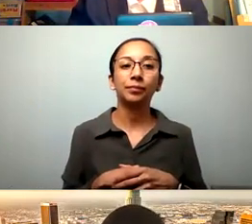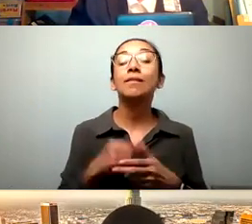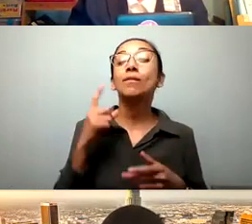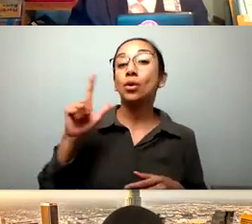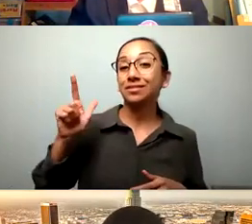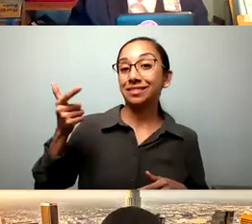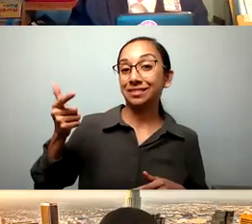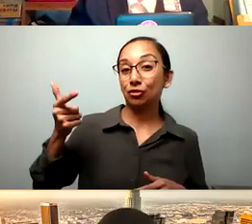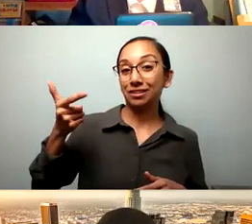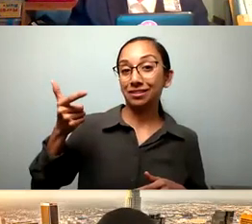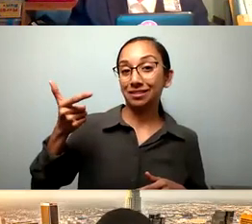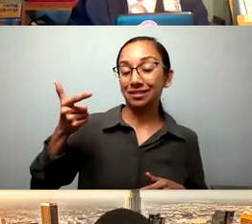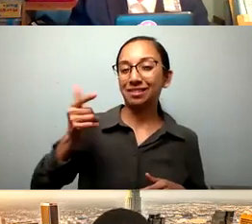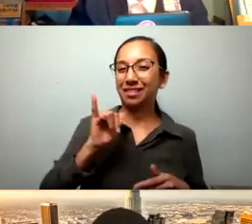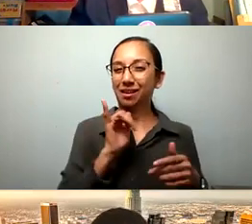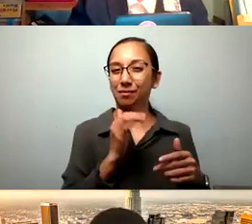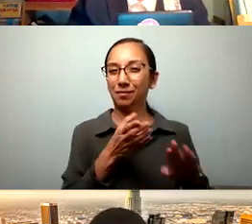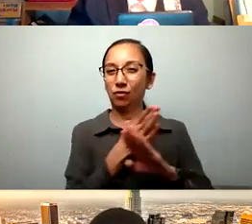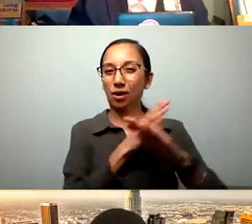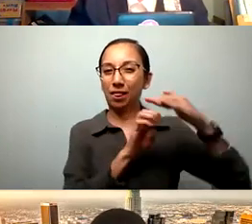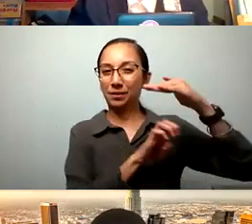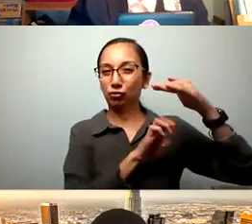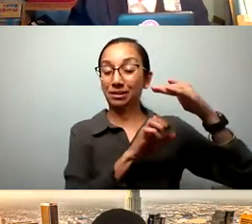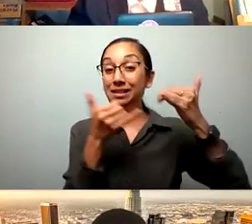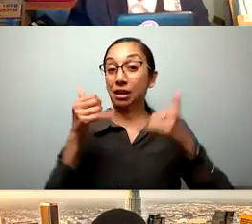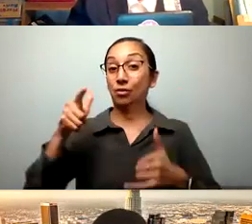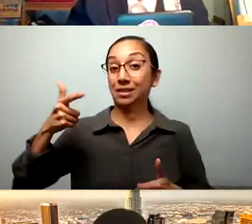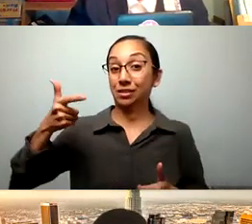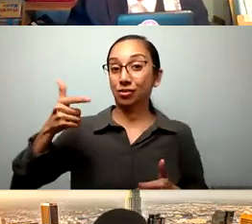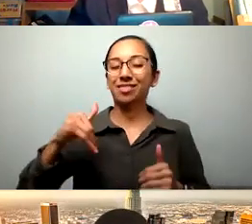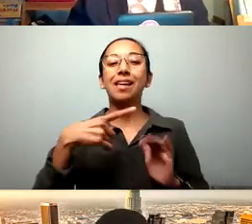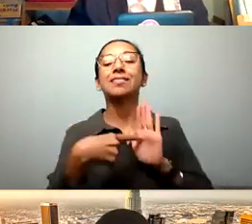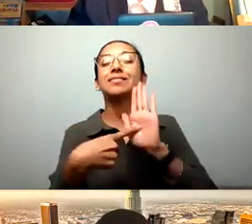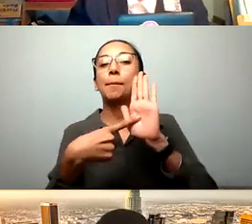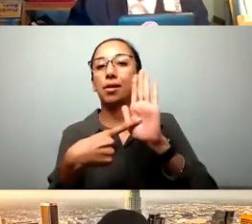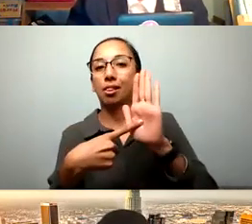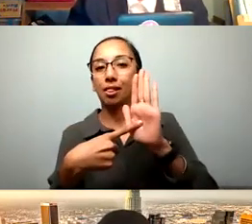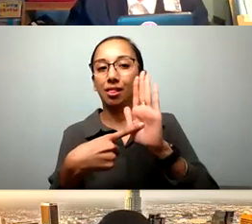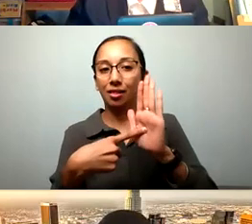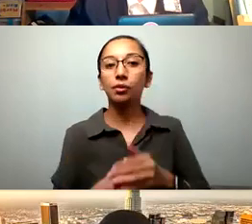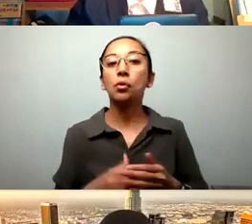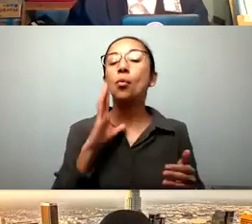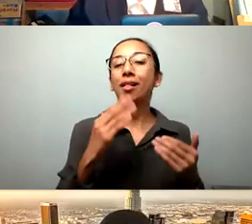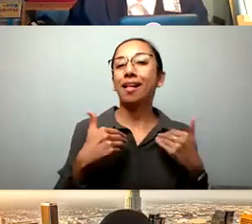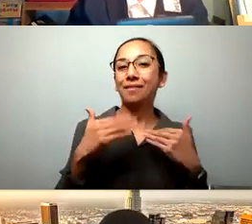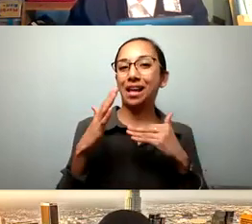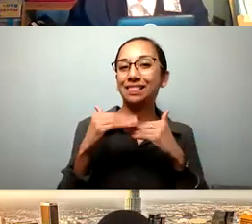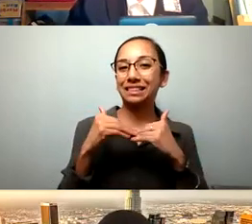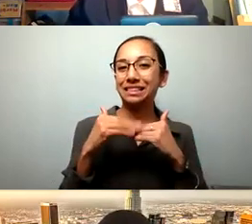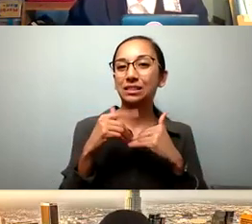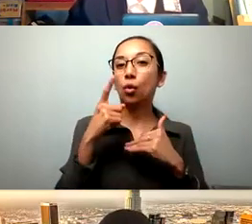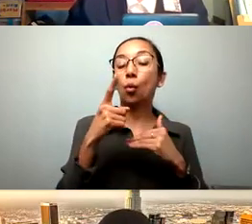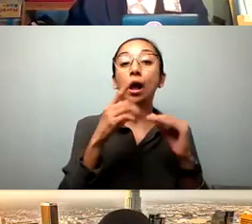secondary, again, just a sample, but it shows that, again, there's going to be at least a cohort, a